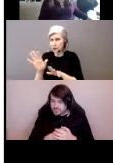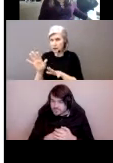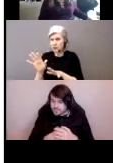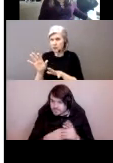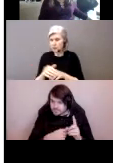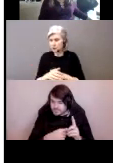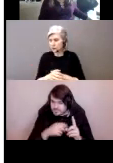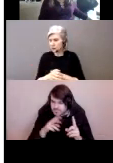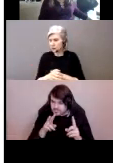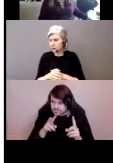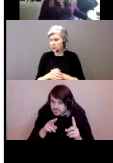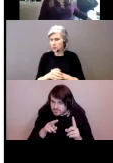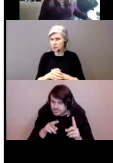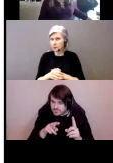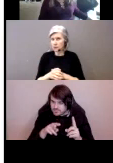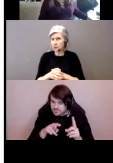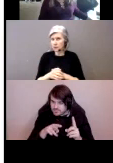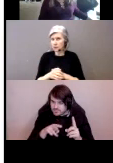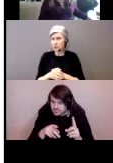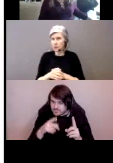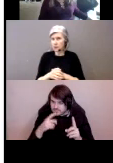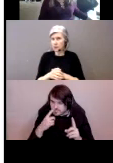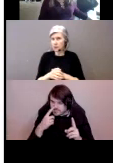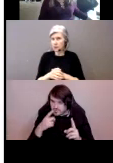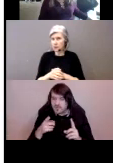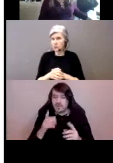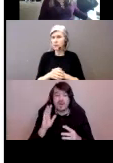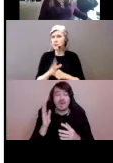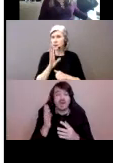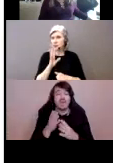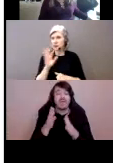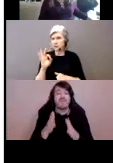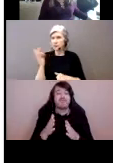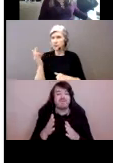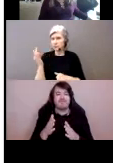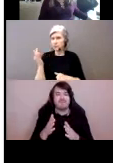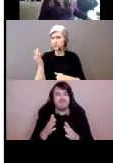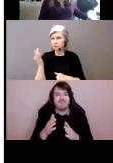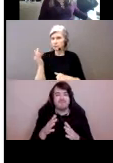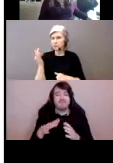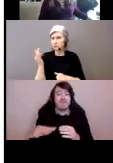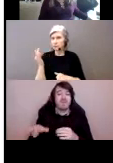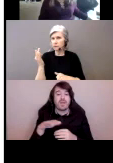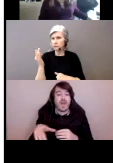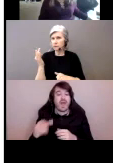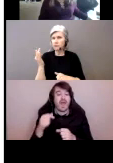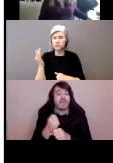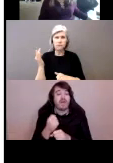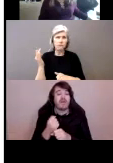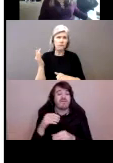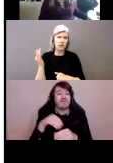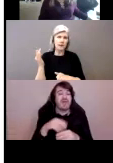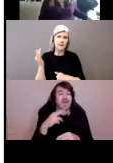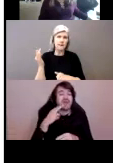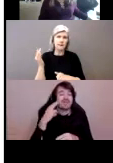Je pense que ça, c'est la même question. Les intervenants qui travaillent dans les... non, OK. Les intervenants qui travaillent dans les résidences de